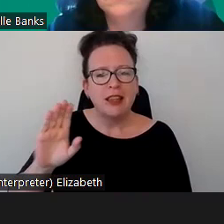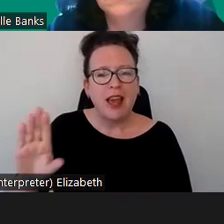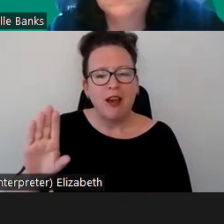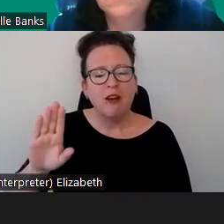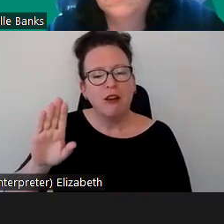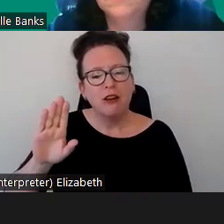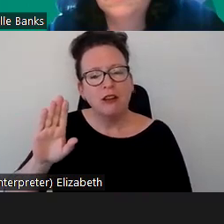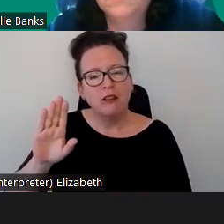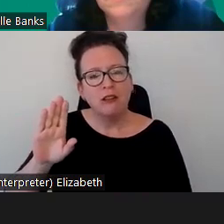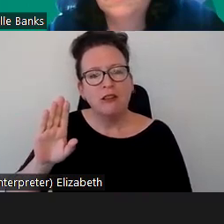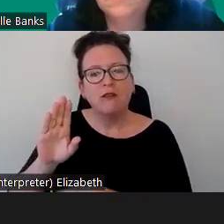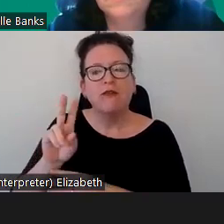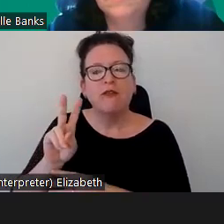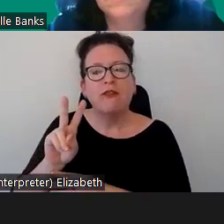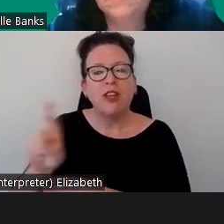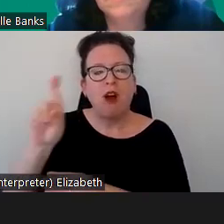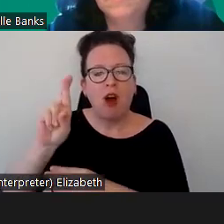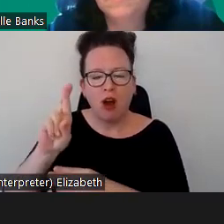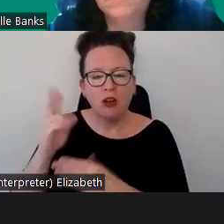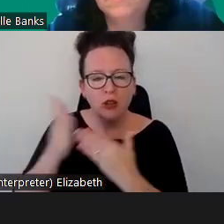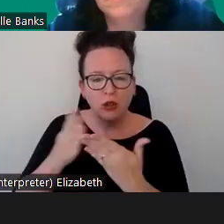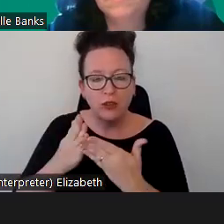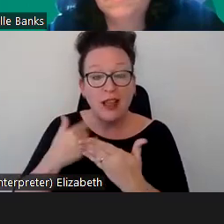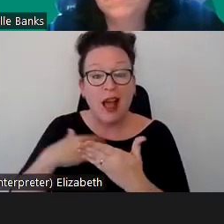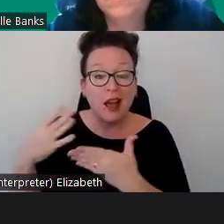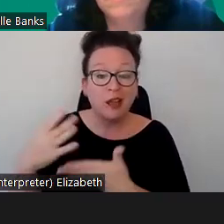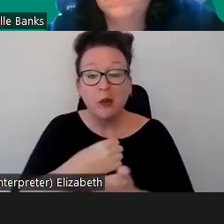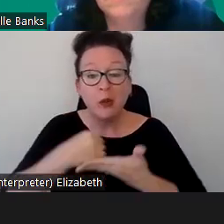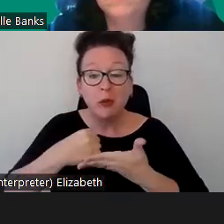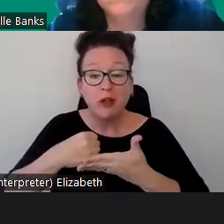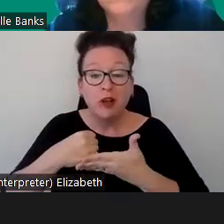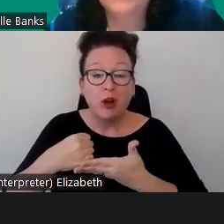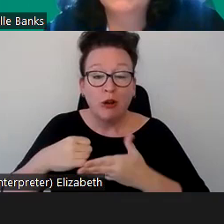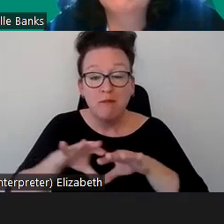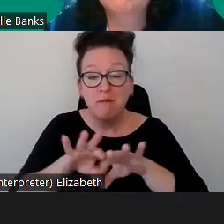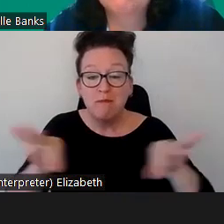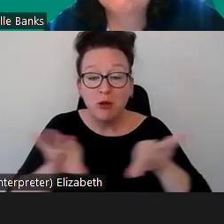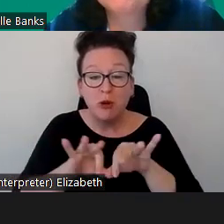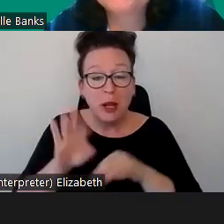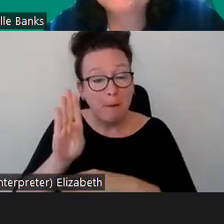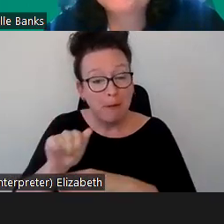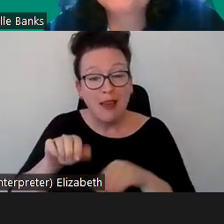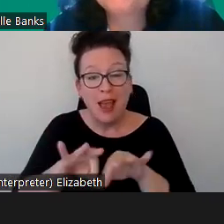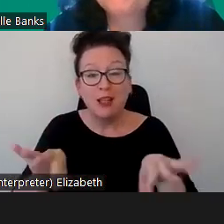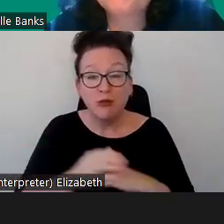obtained myself a degree, a bachelor's degree. And I have also